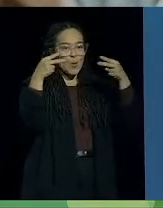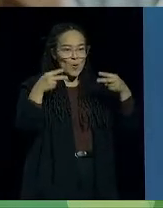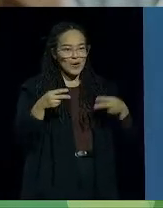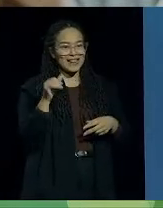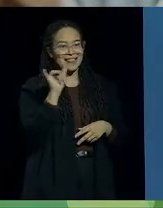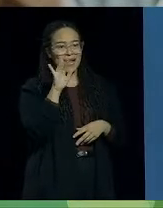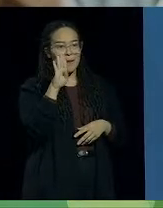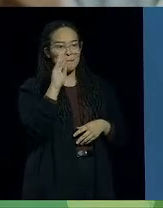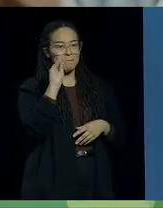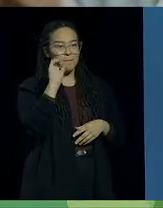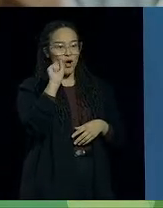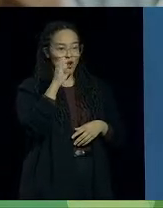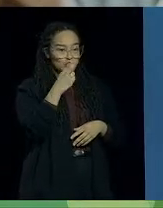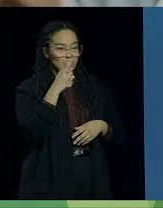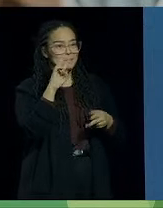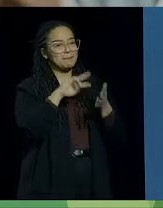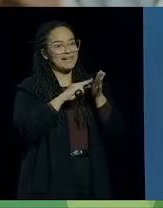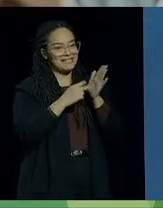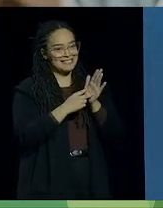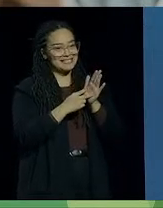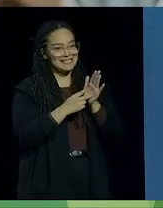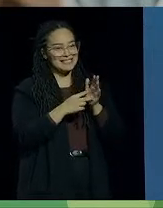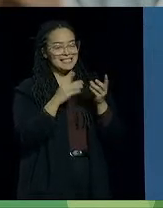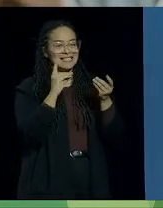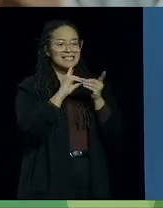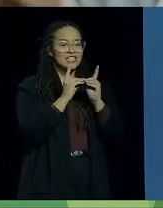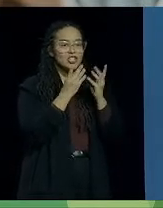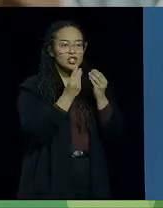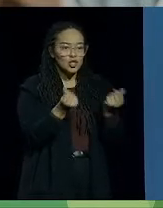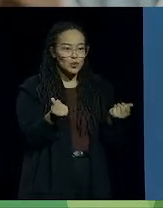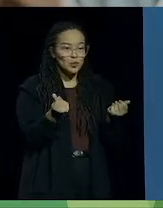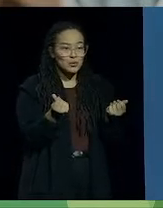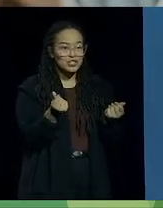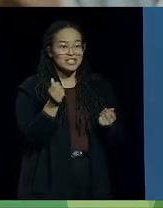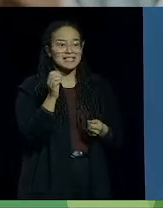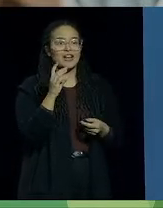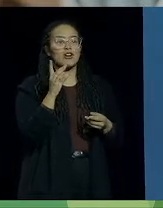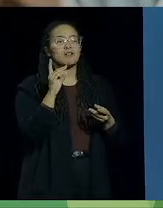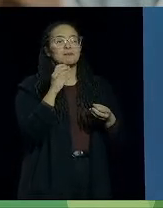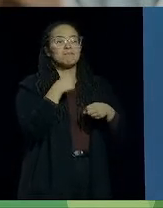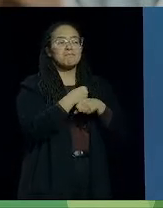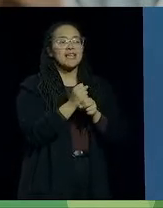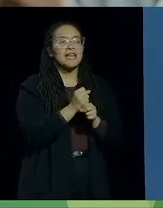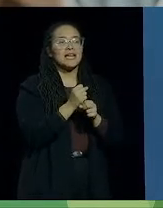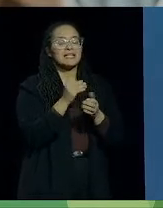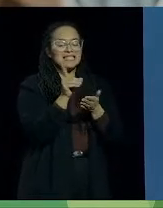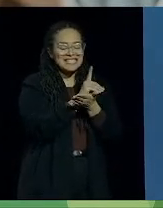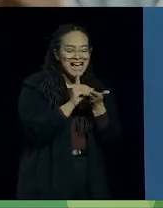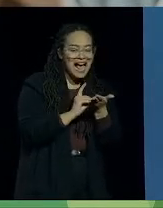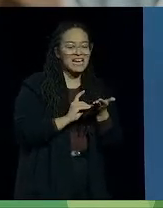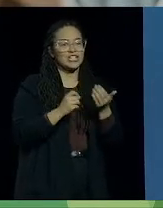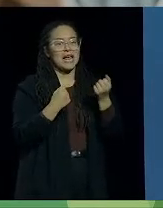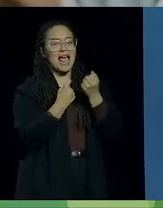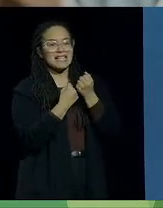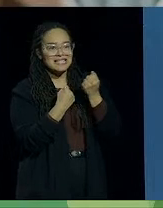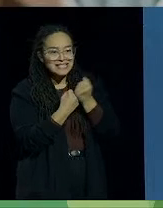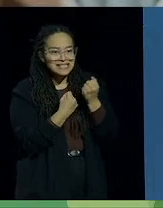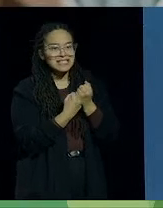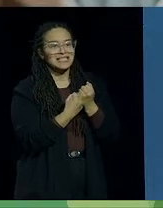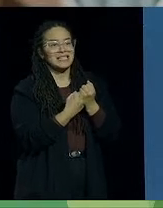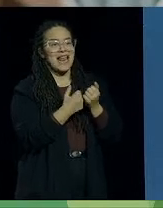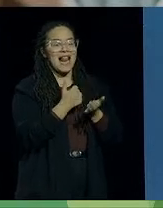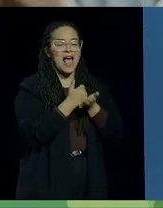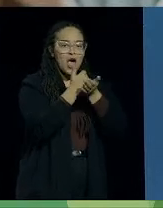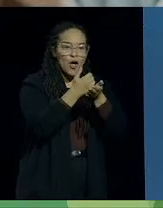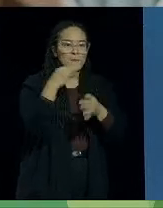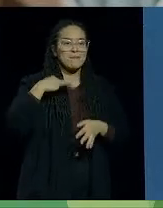in a nutshell. Digital solutions that are designed to assist, support, and benefit people.